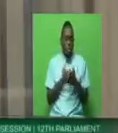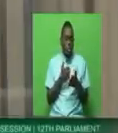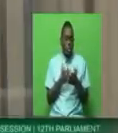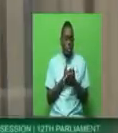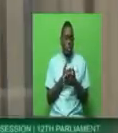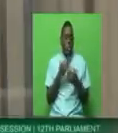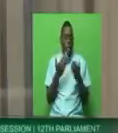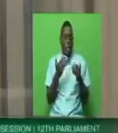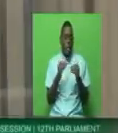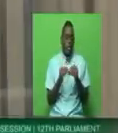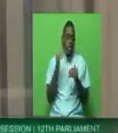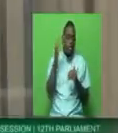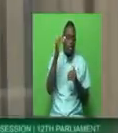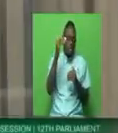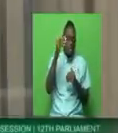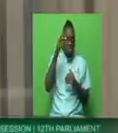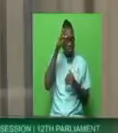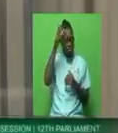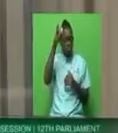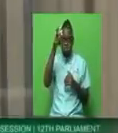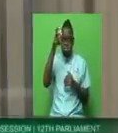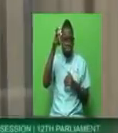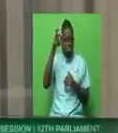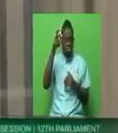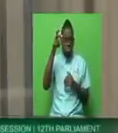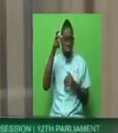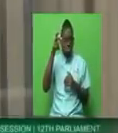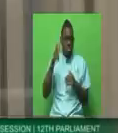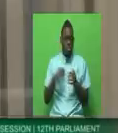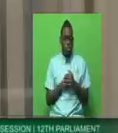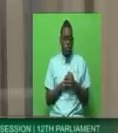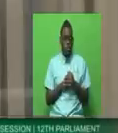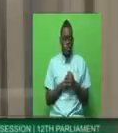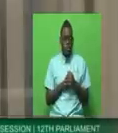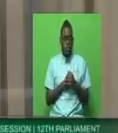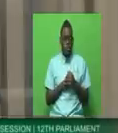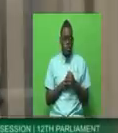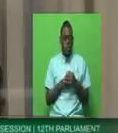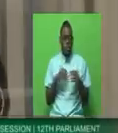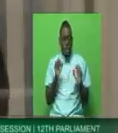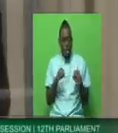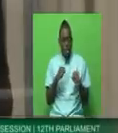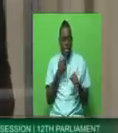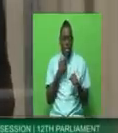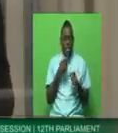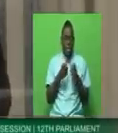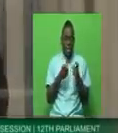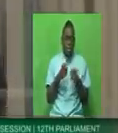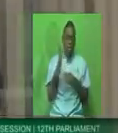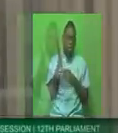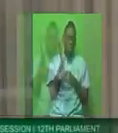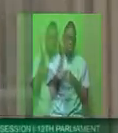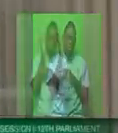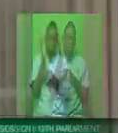Madam Speaker, there's much more I could say about this presentation by this honorable minister, including the fact that he tried to